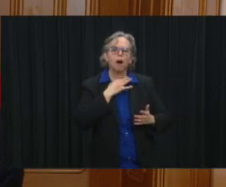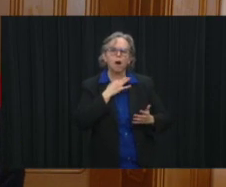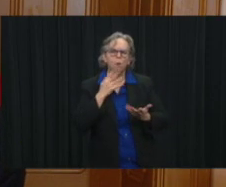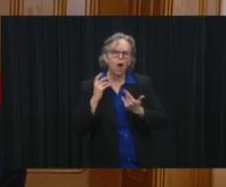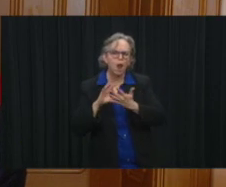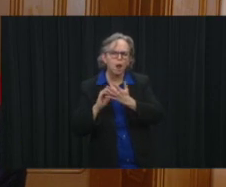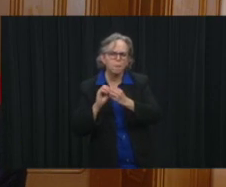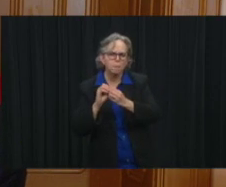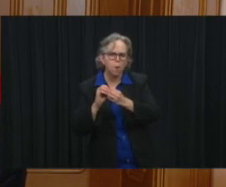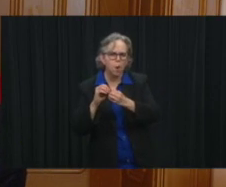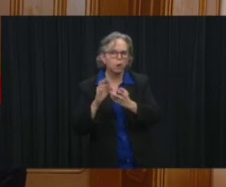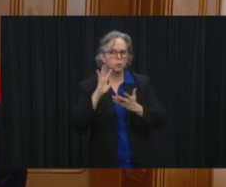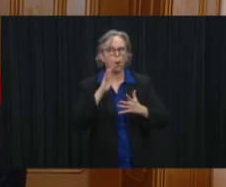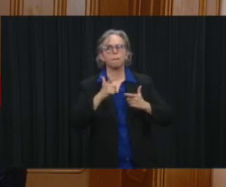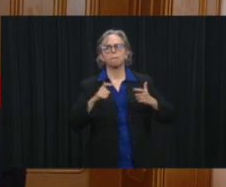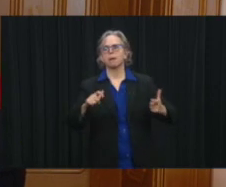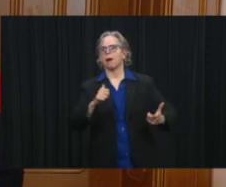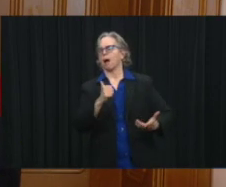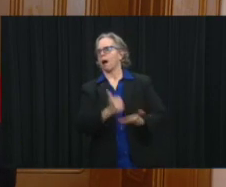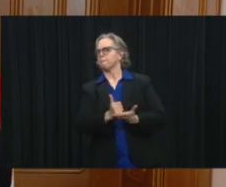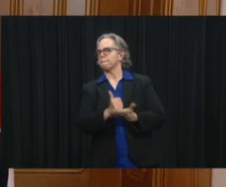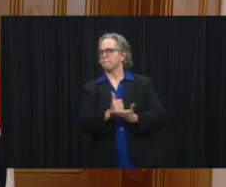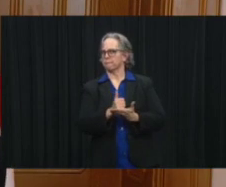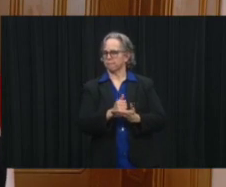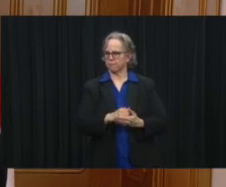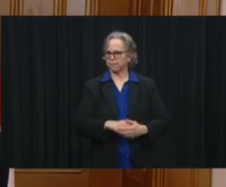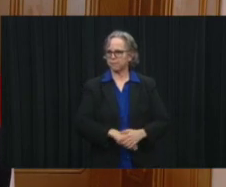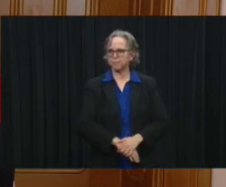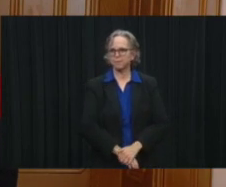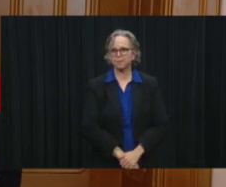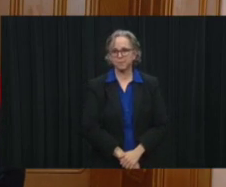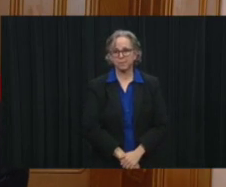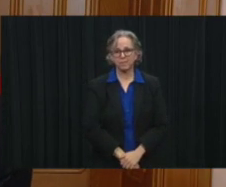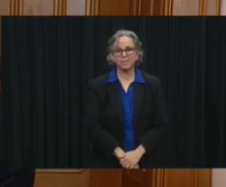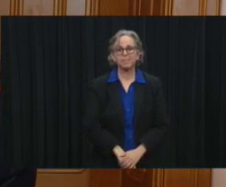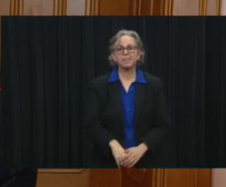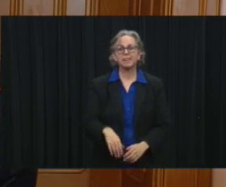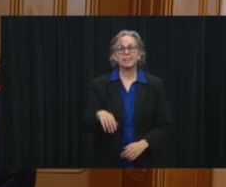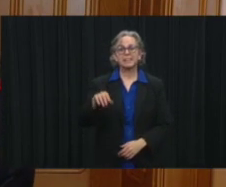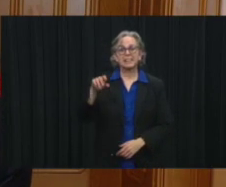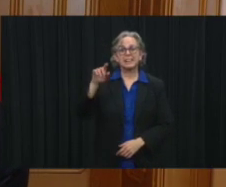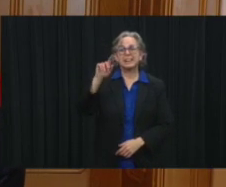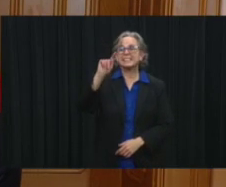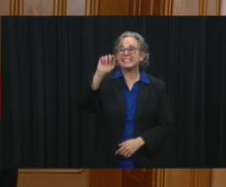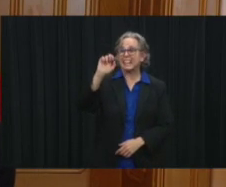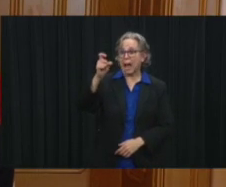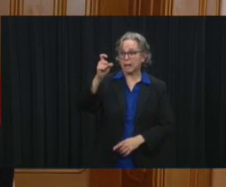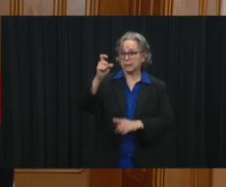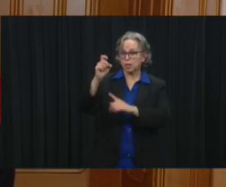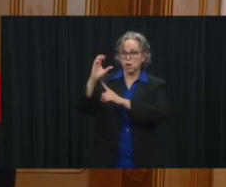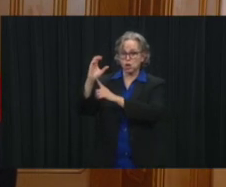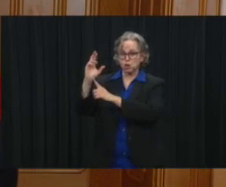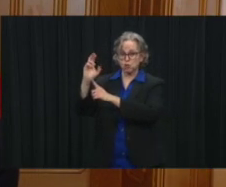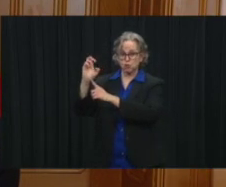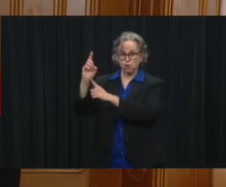credit called a retention tax credit for businesses to be able to get a tax credit if they keep their